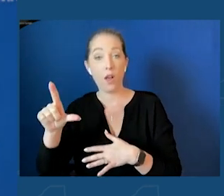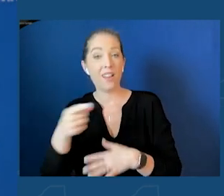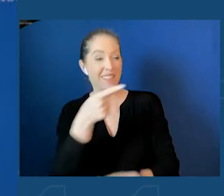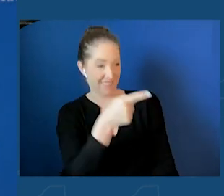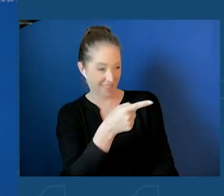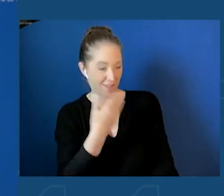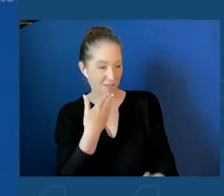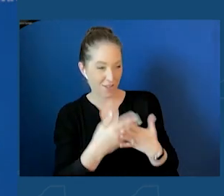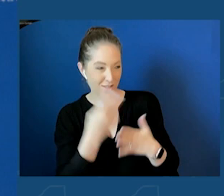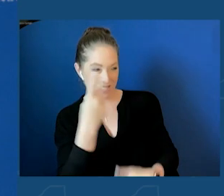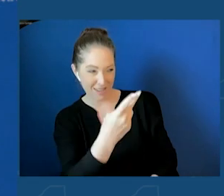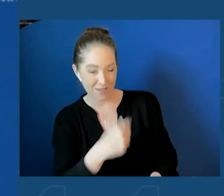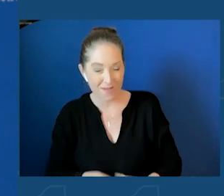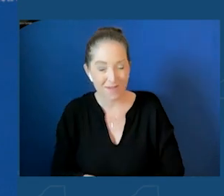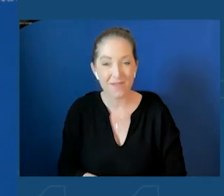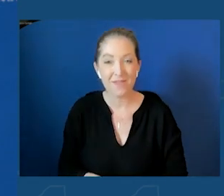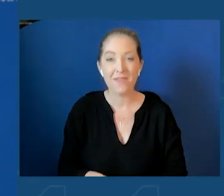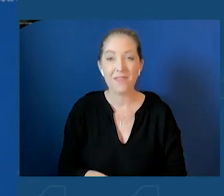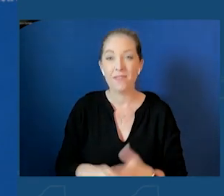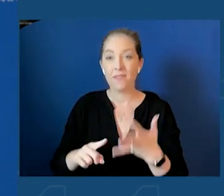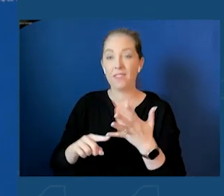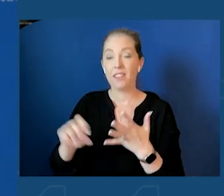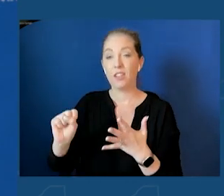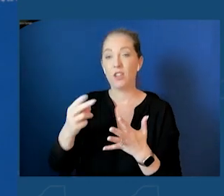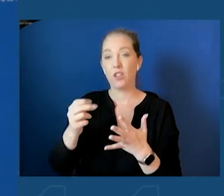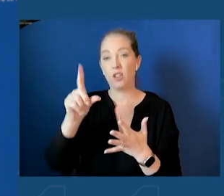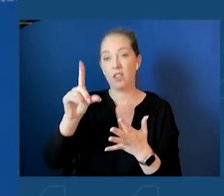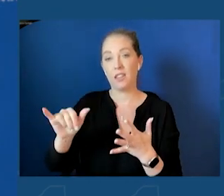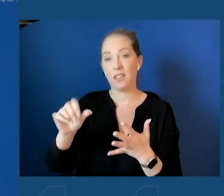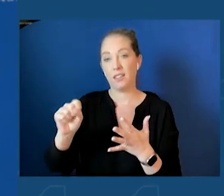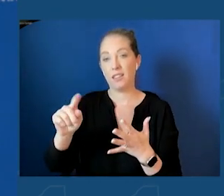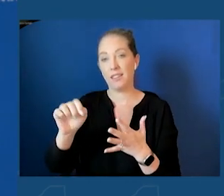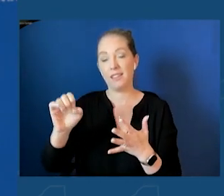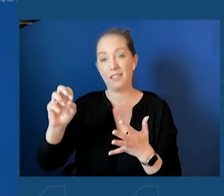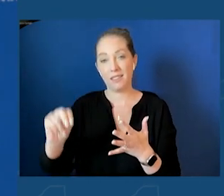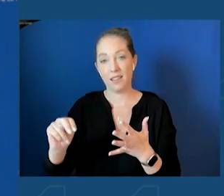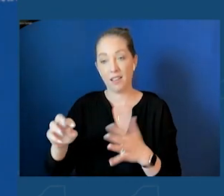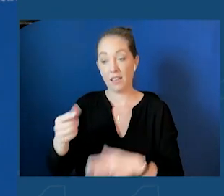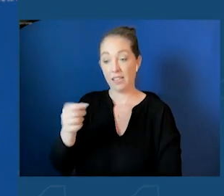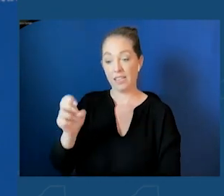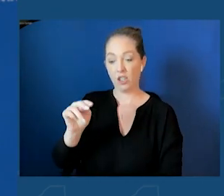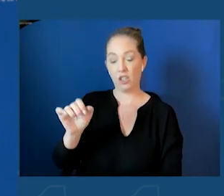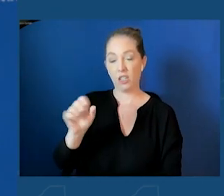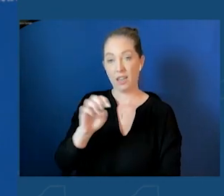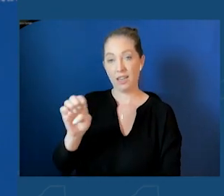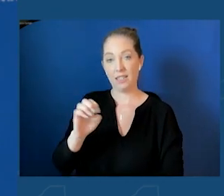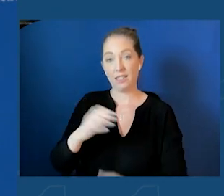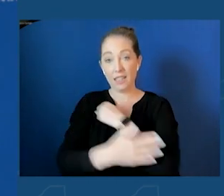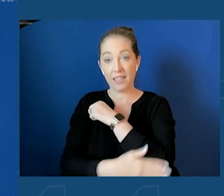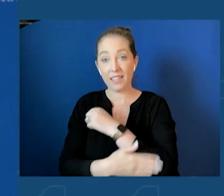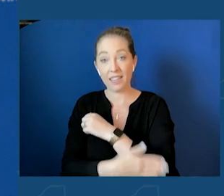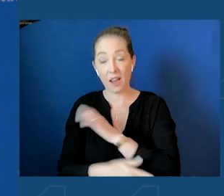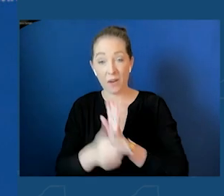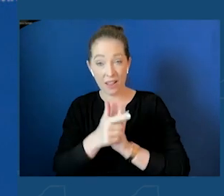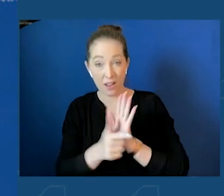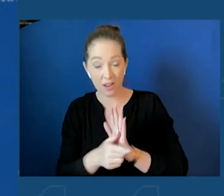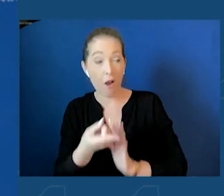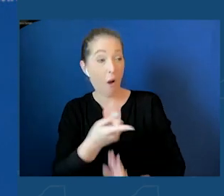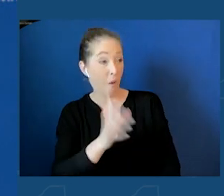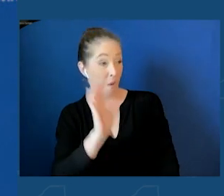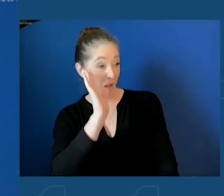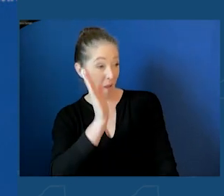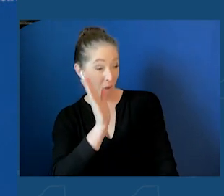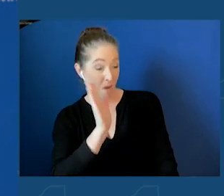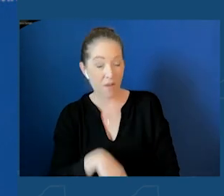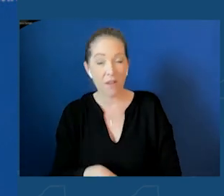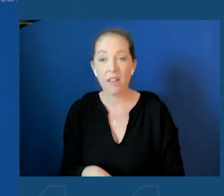you. Shelley Stein from the Genesee County Legislature. Shelley, are you here? Hi, Shelley. We also have